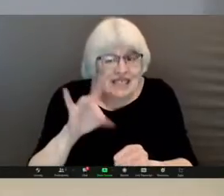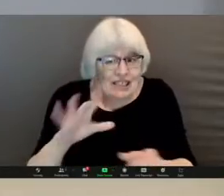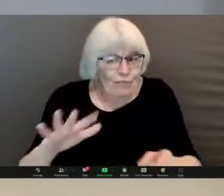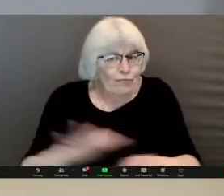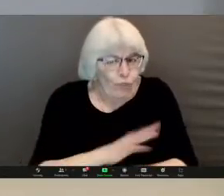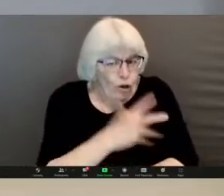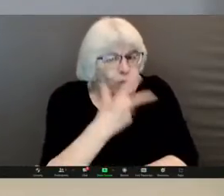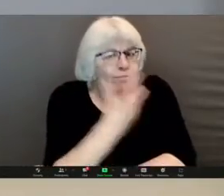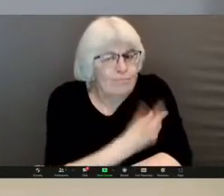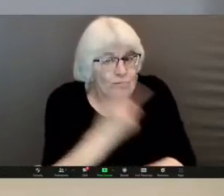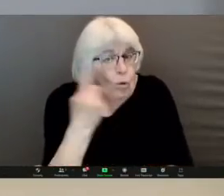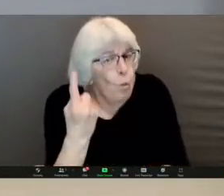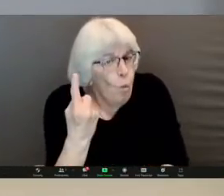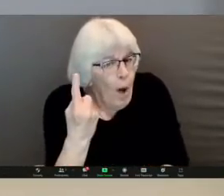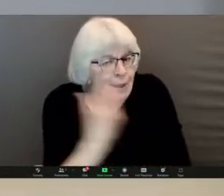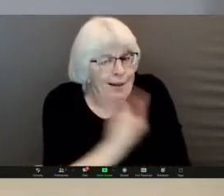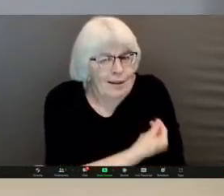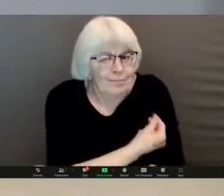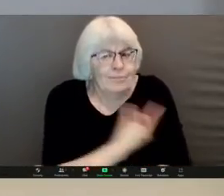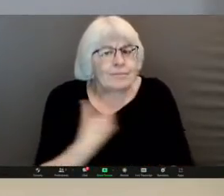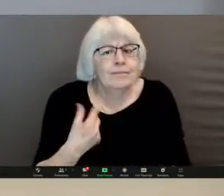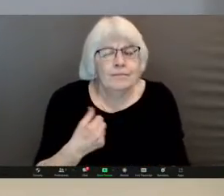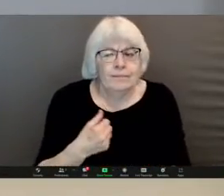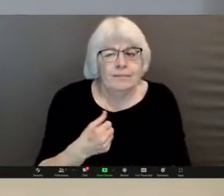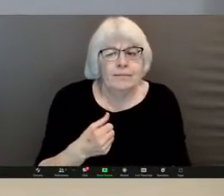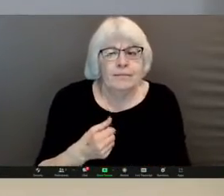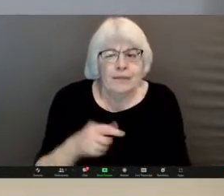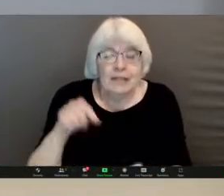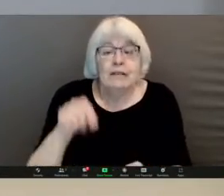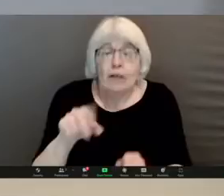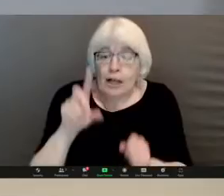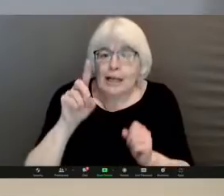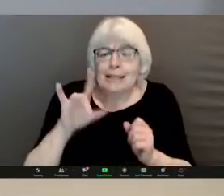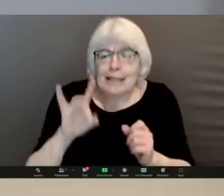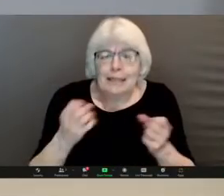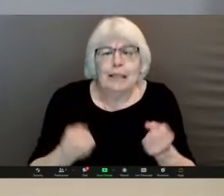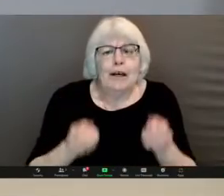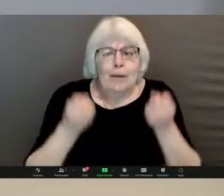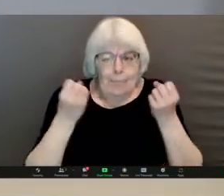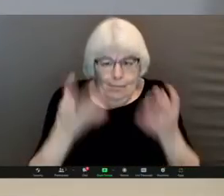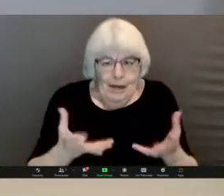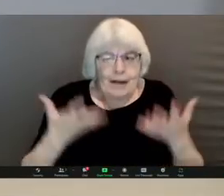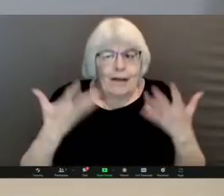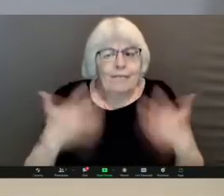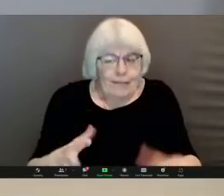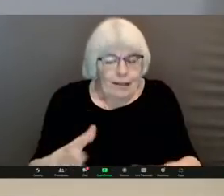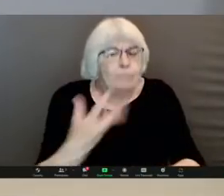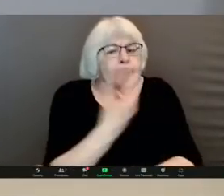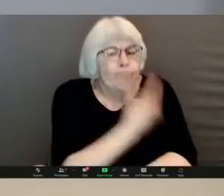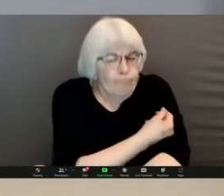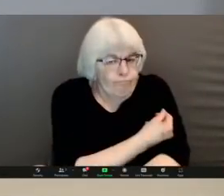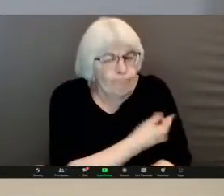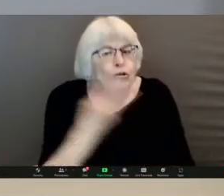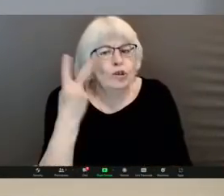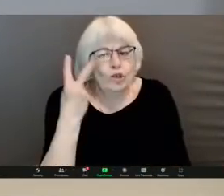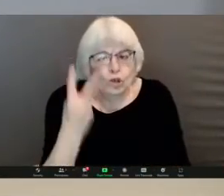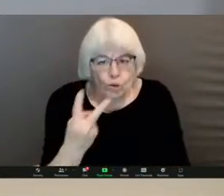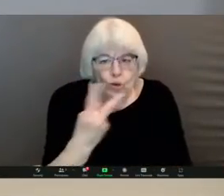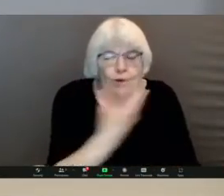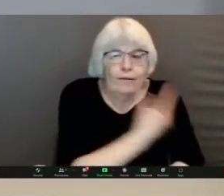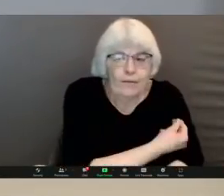12 and over have received 2 doses of vaccine. PEI is fortunate to have a high overall uptake in the